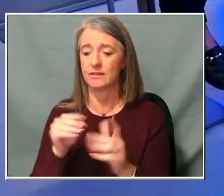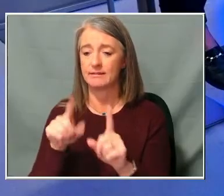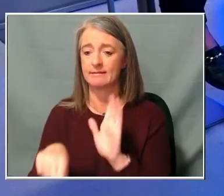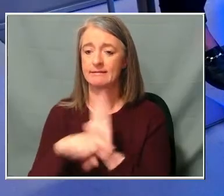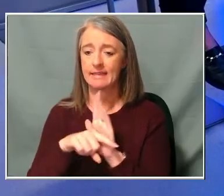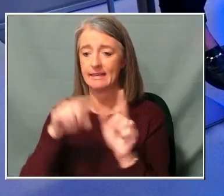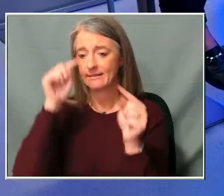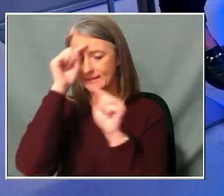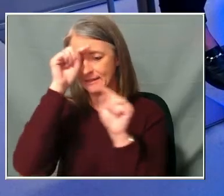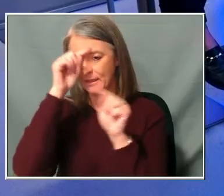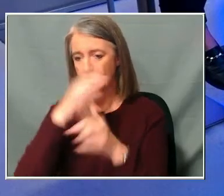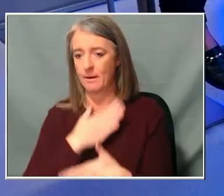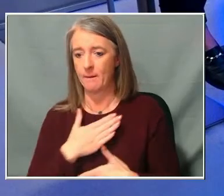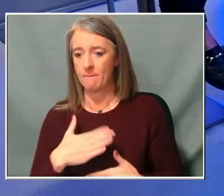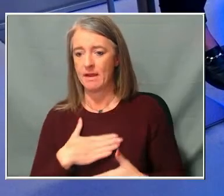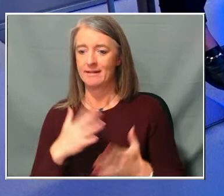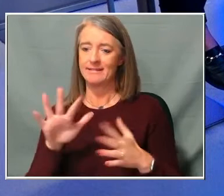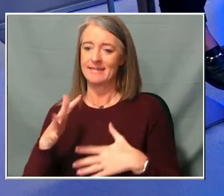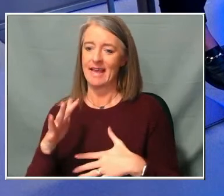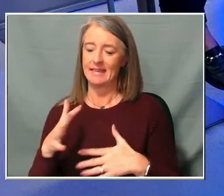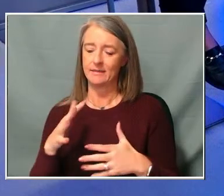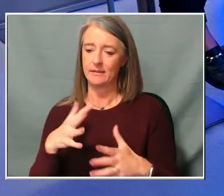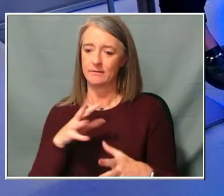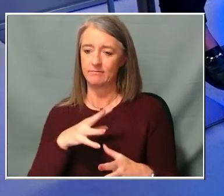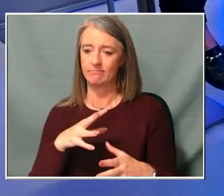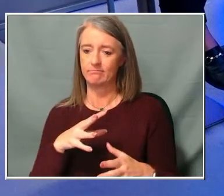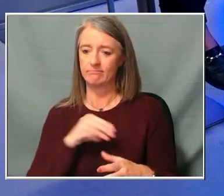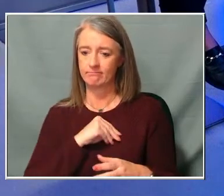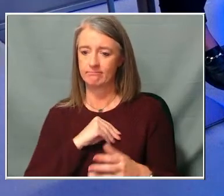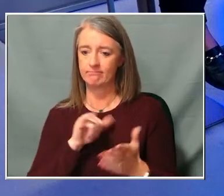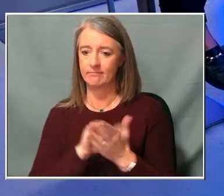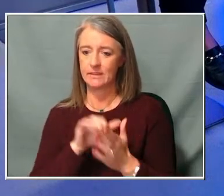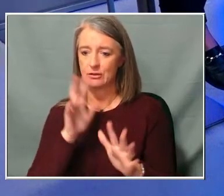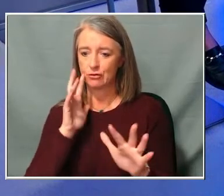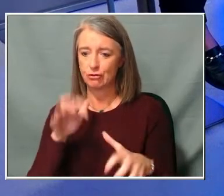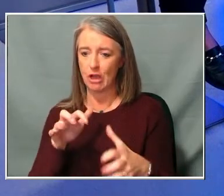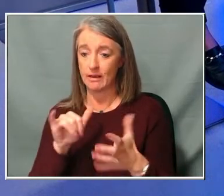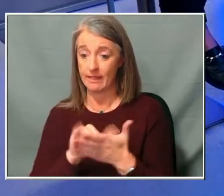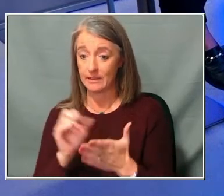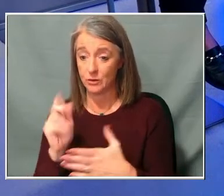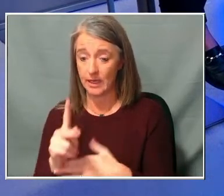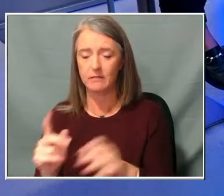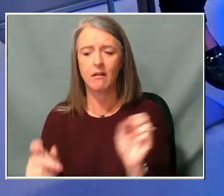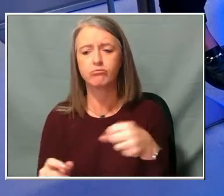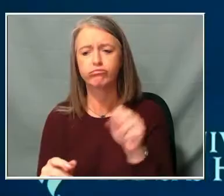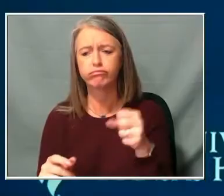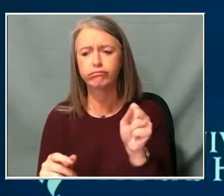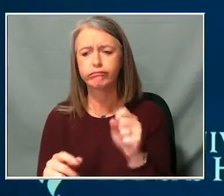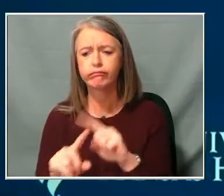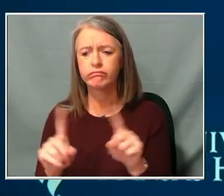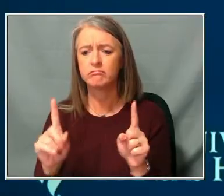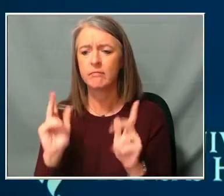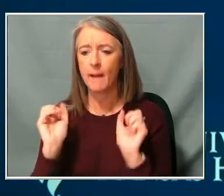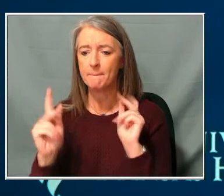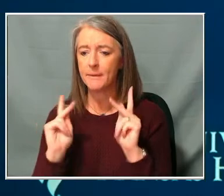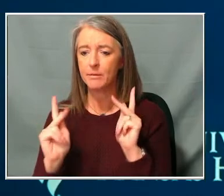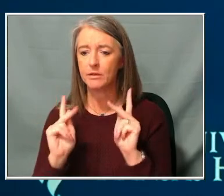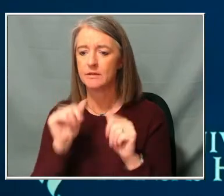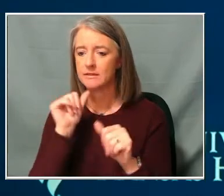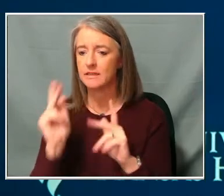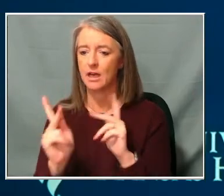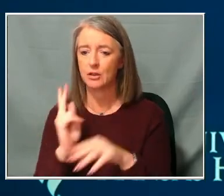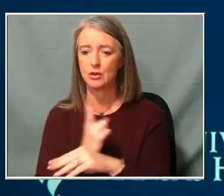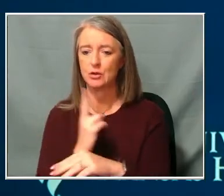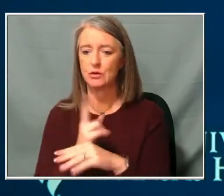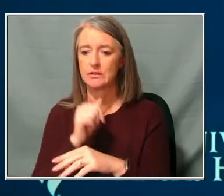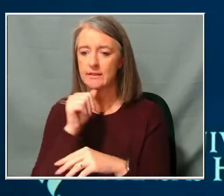just your body kind of absorbing the shock, but it's okay, right? Yes, a lot of people are really not used to Sure. not